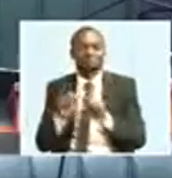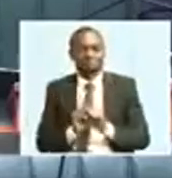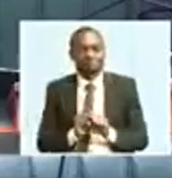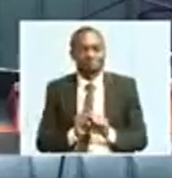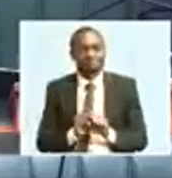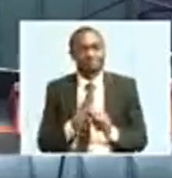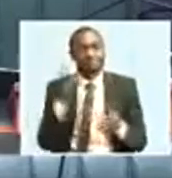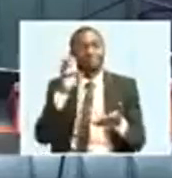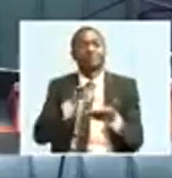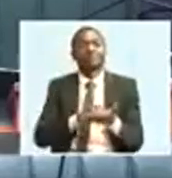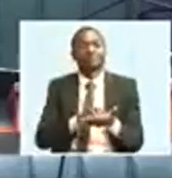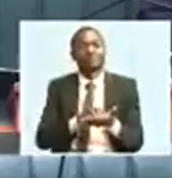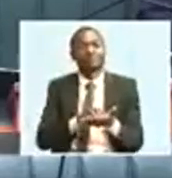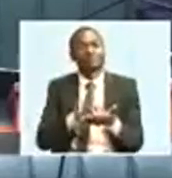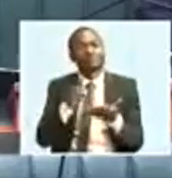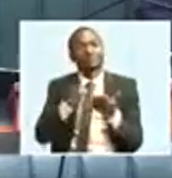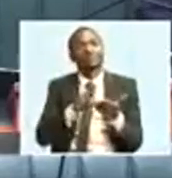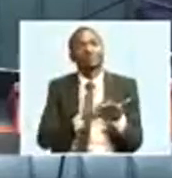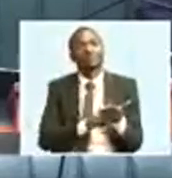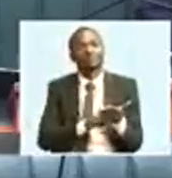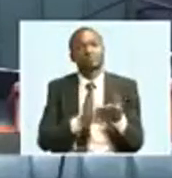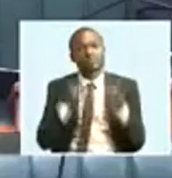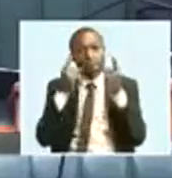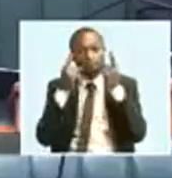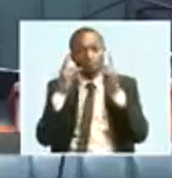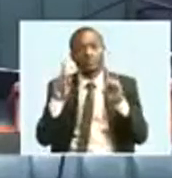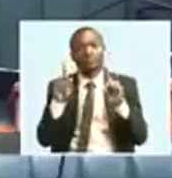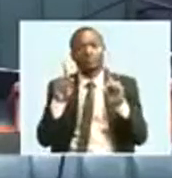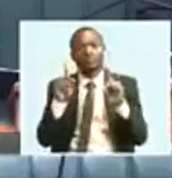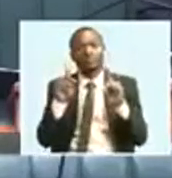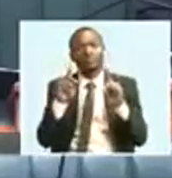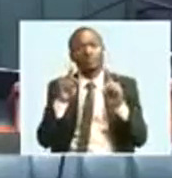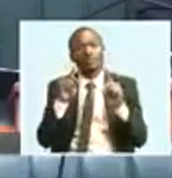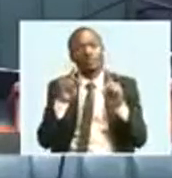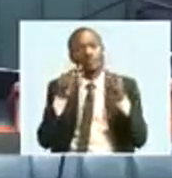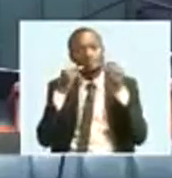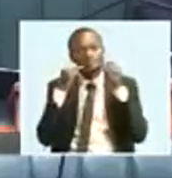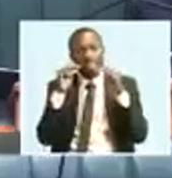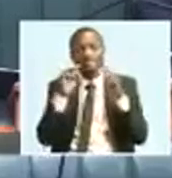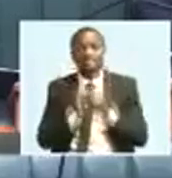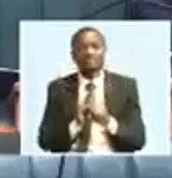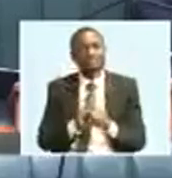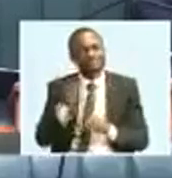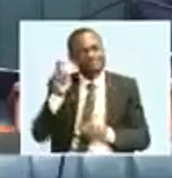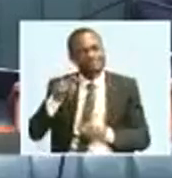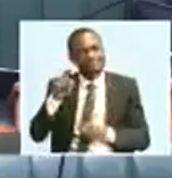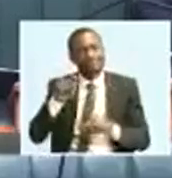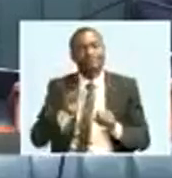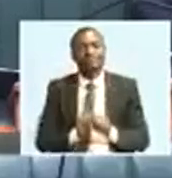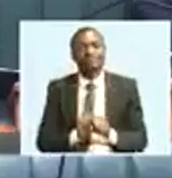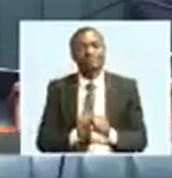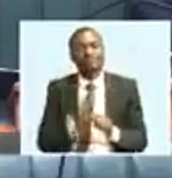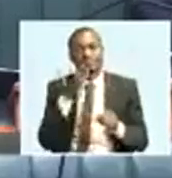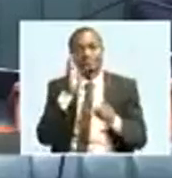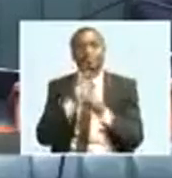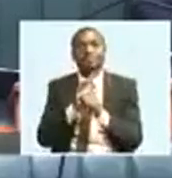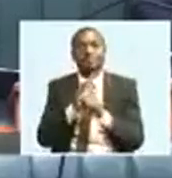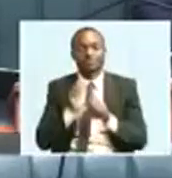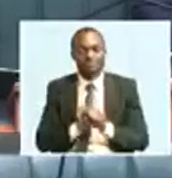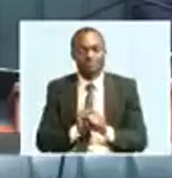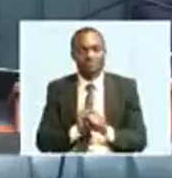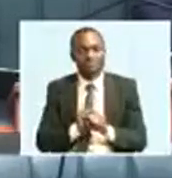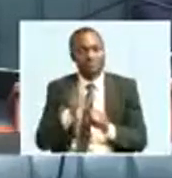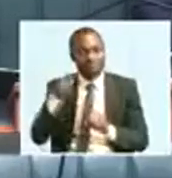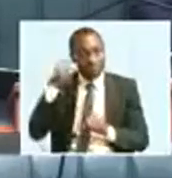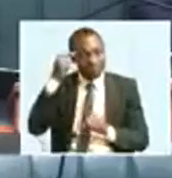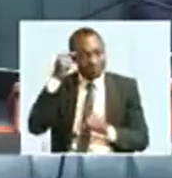And the matter has been well reported in the public media. And I believe it requires assurance